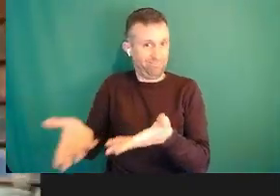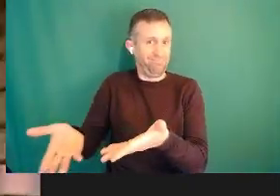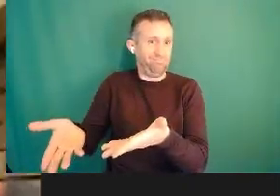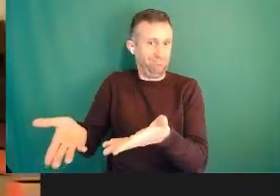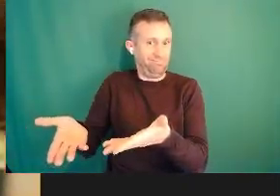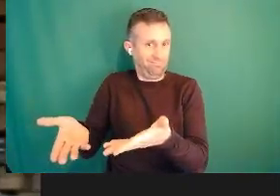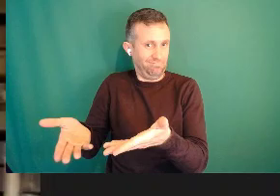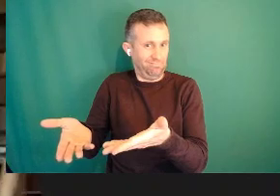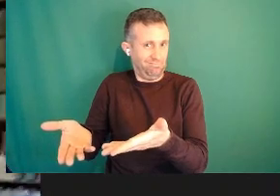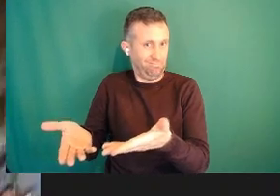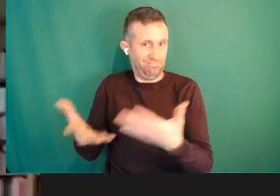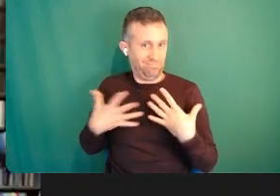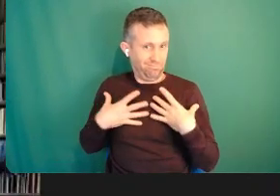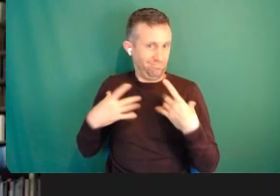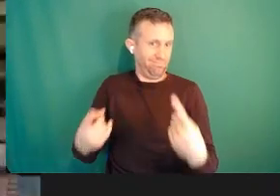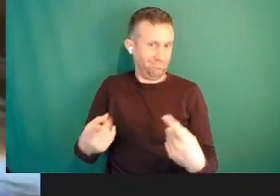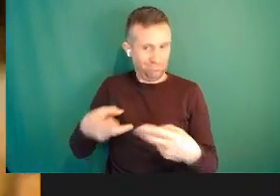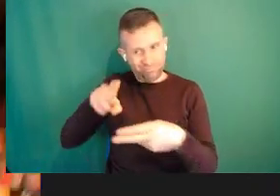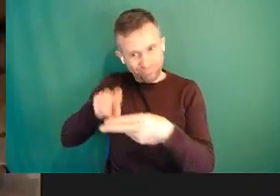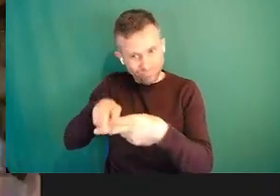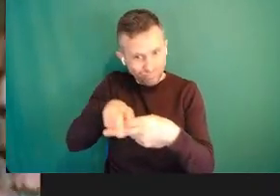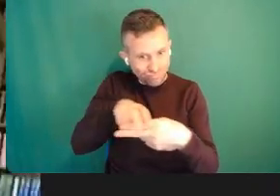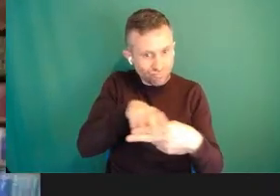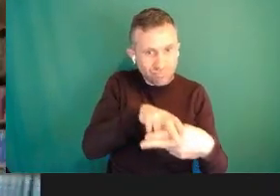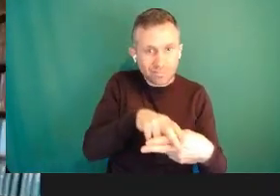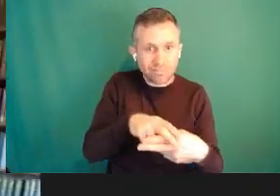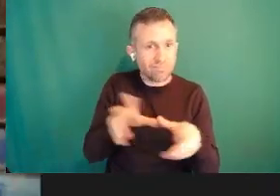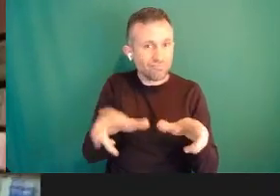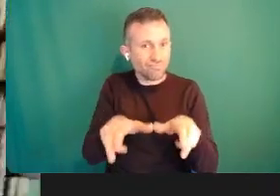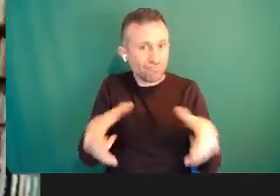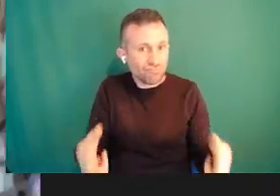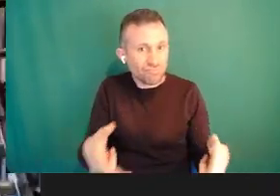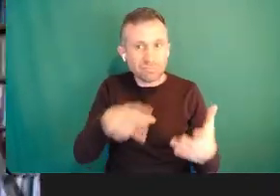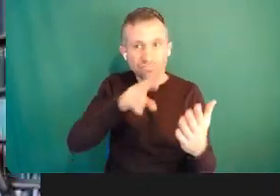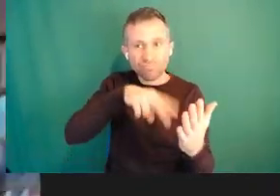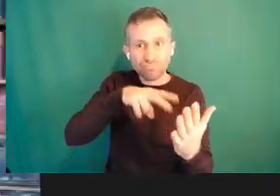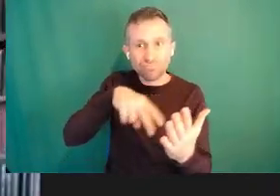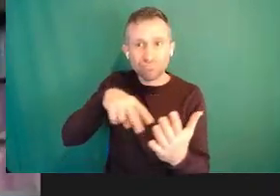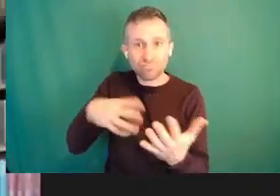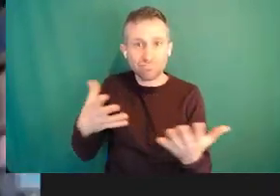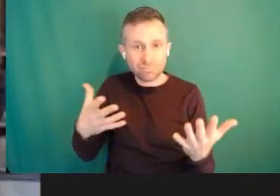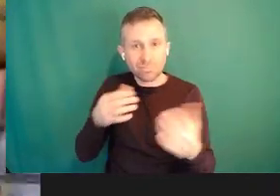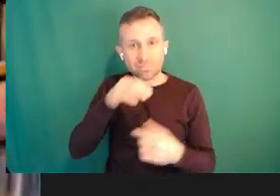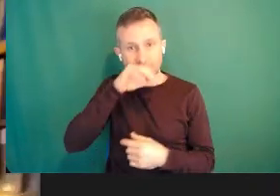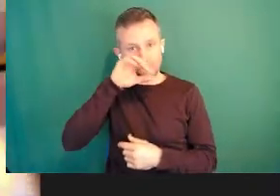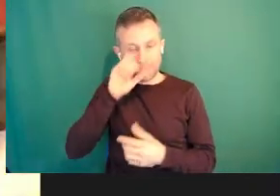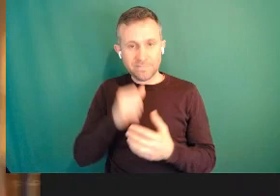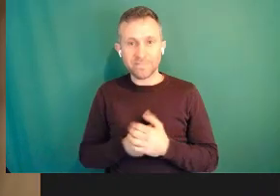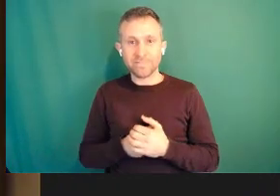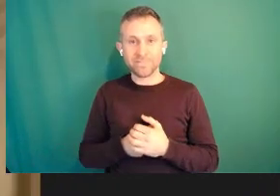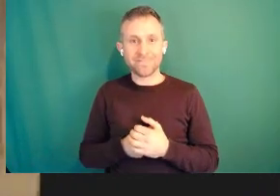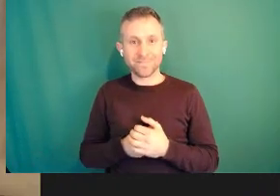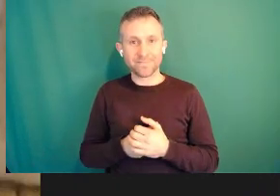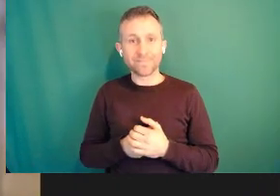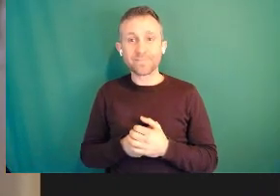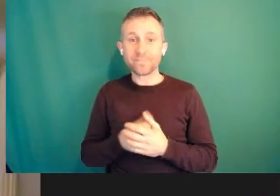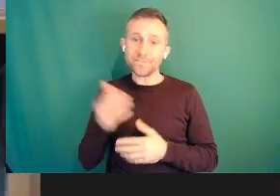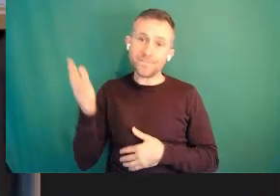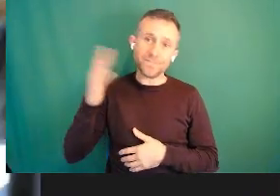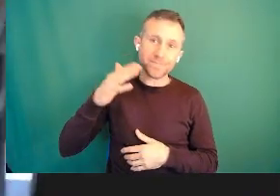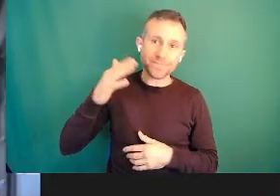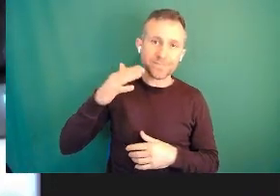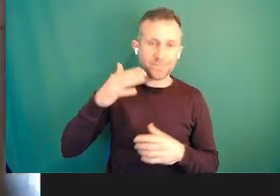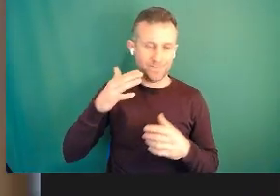book and have a good read. So this is our library. I'm just going to take you slightly down this corridor. So